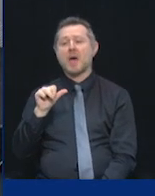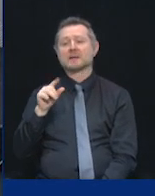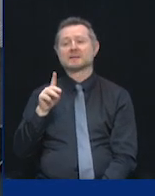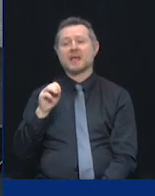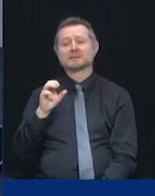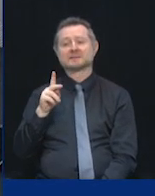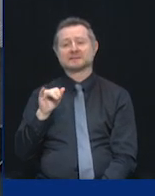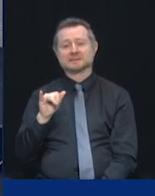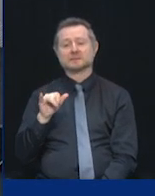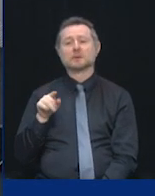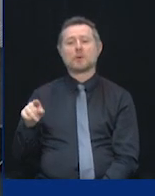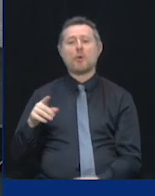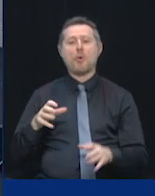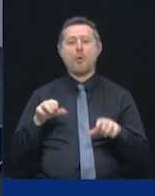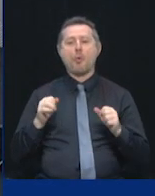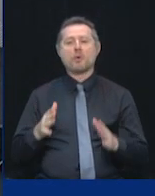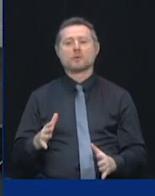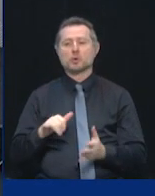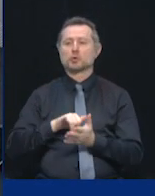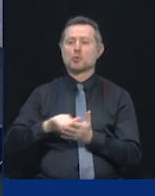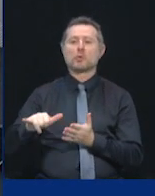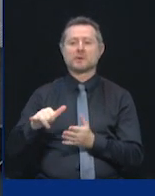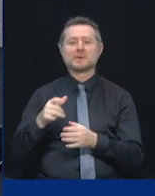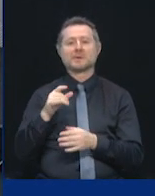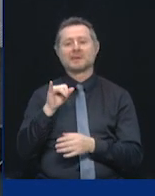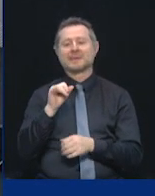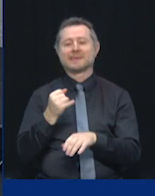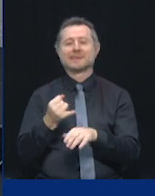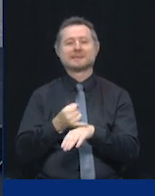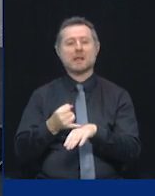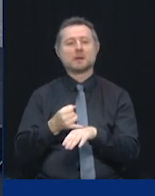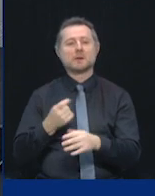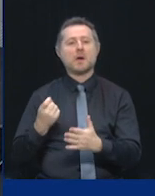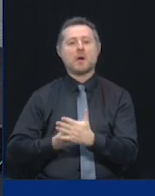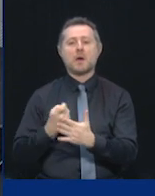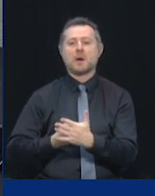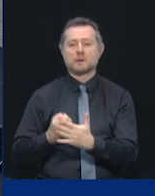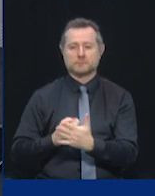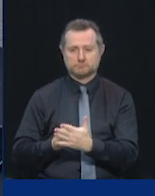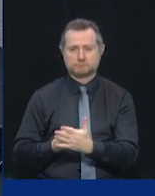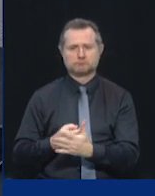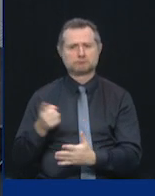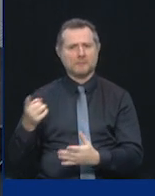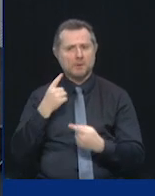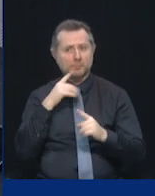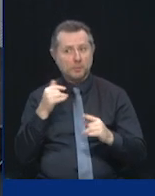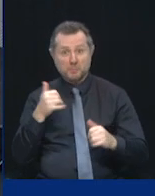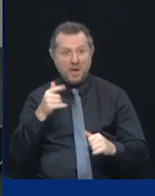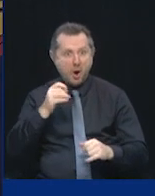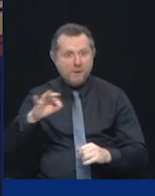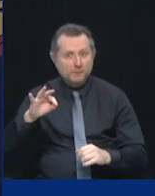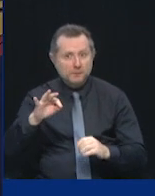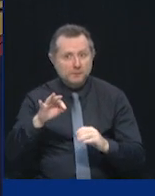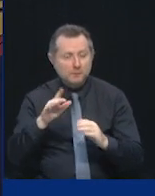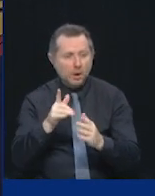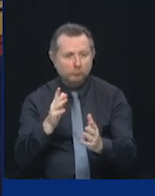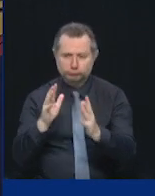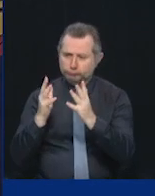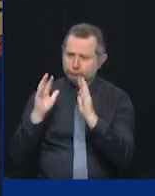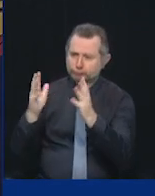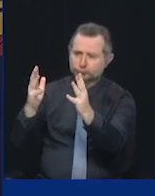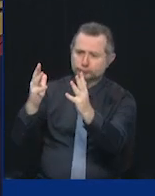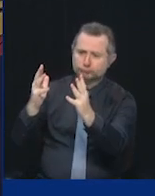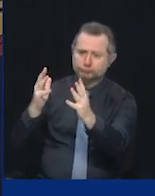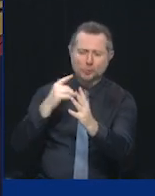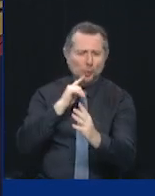Islanders. Congratulations to the Islanders who are making it into the playoffs, and we are very, very